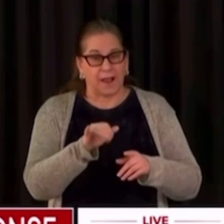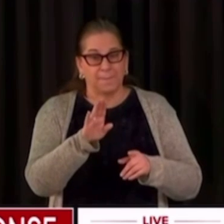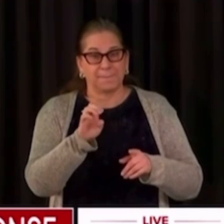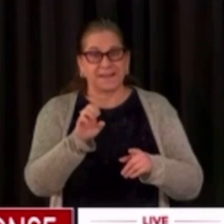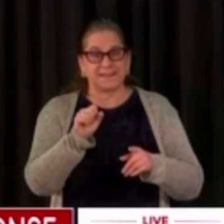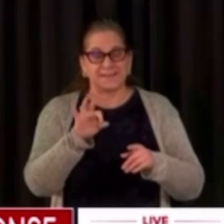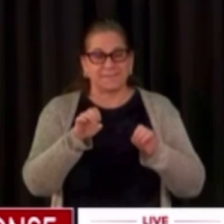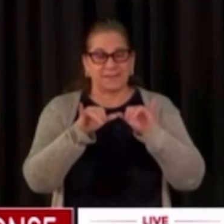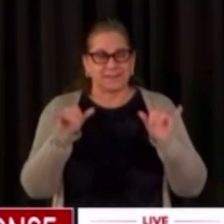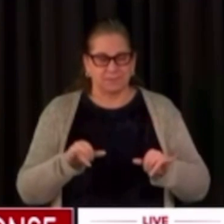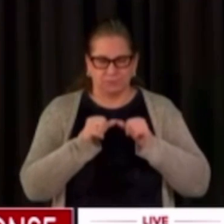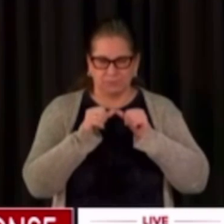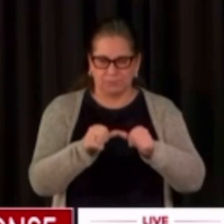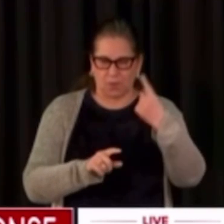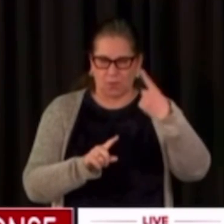of time.